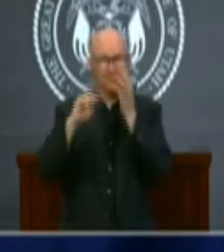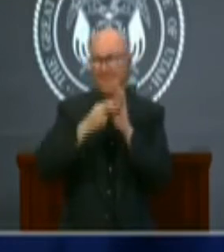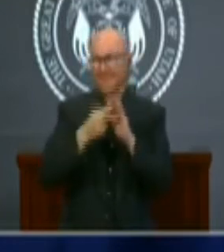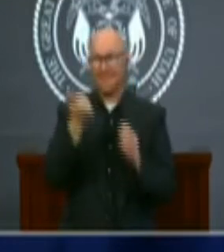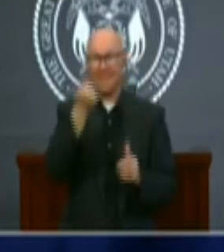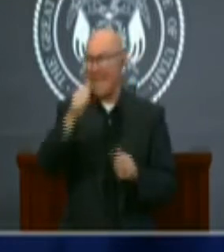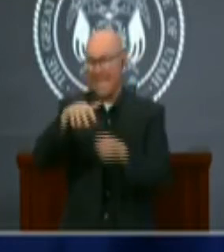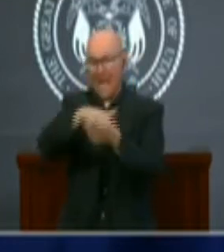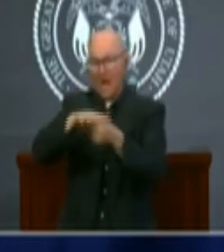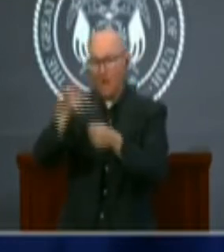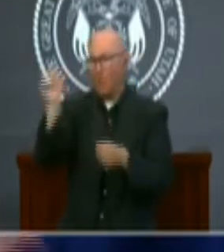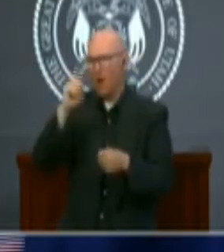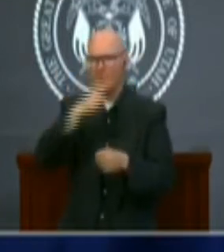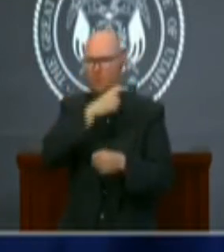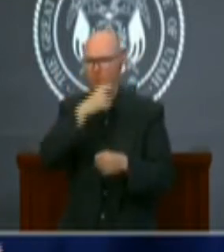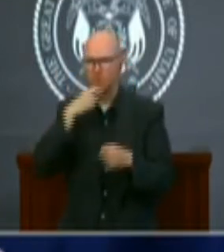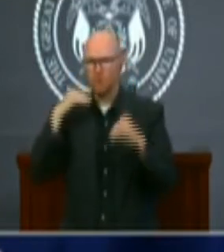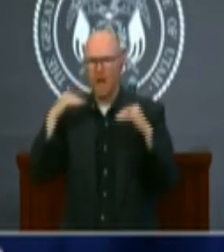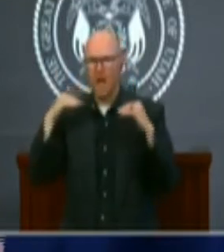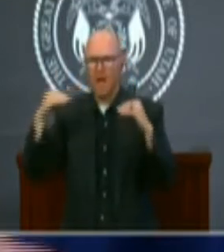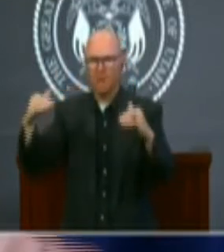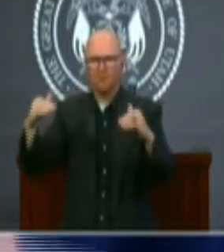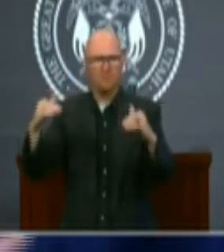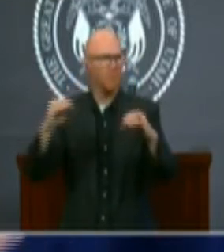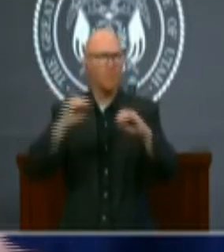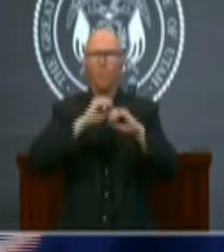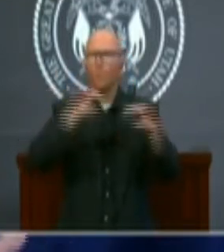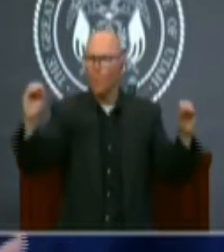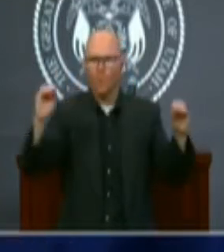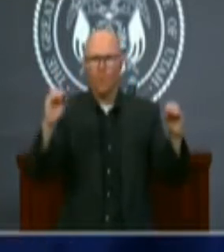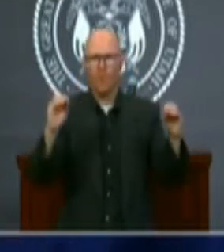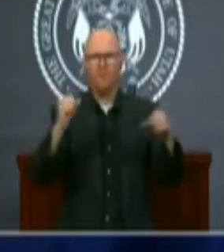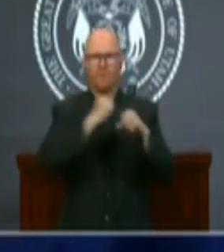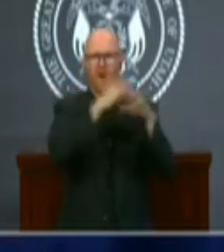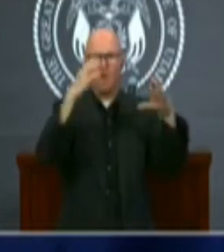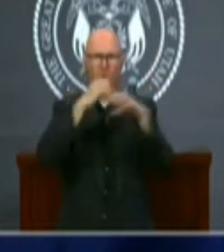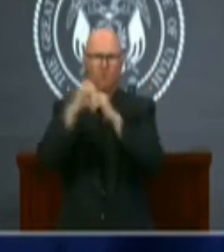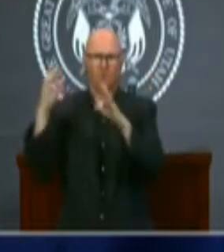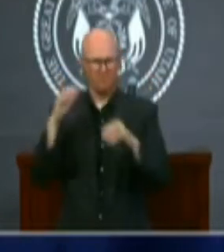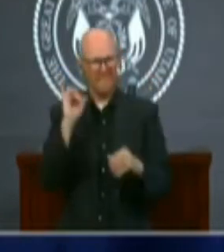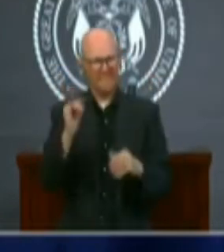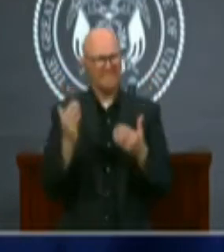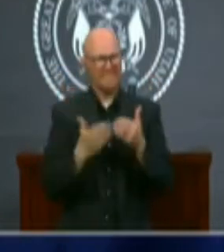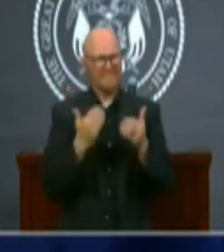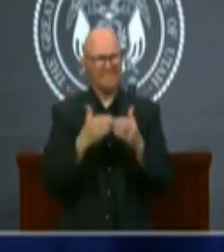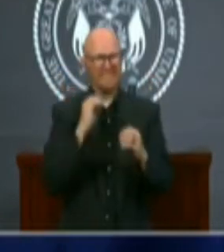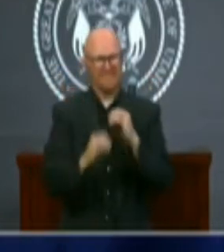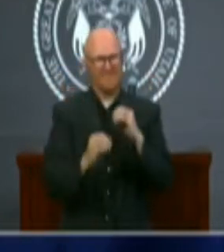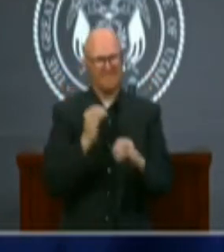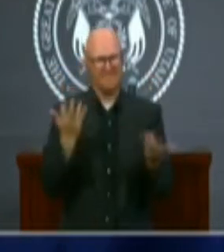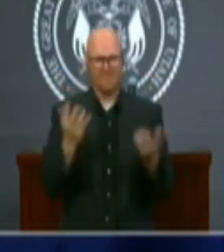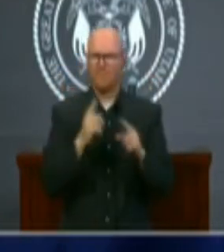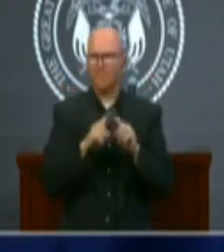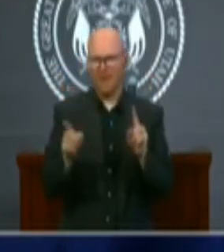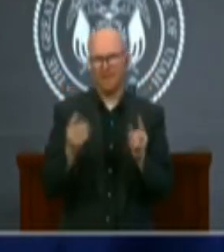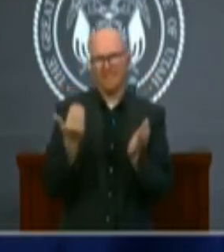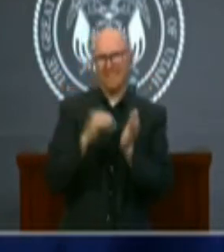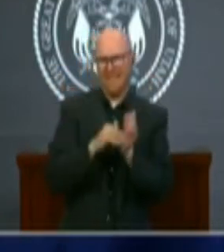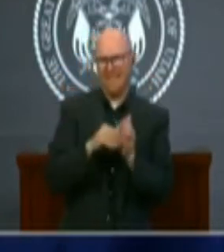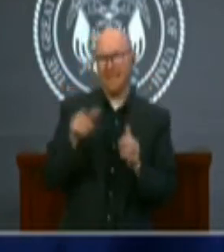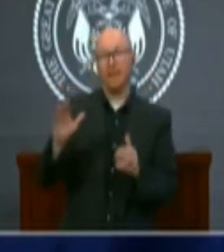drought shouldn't have fireworks. That's just a really easy fix. The statute is pretty